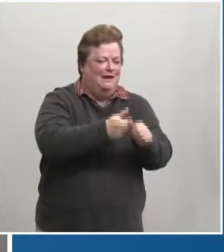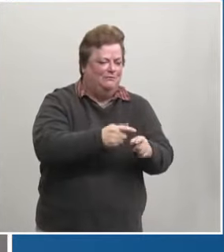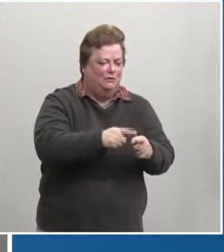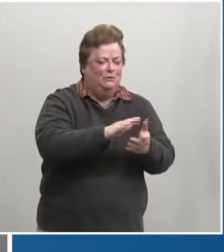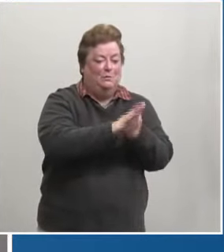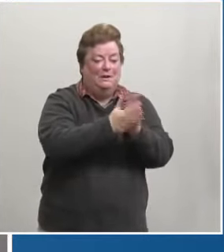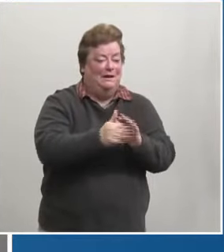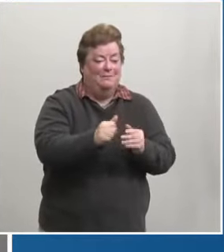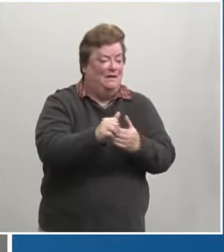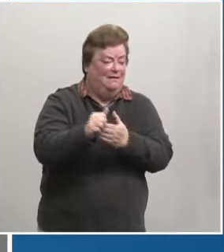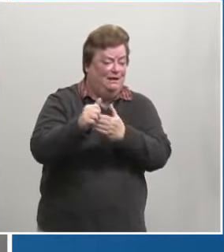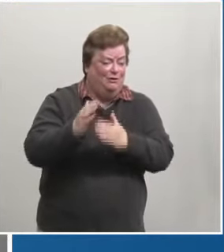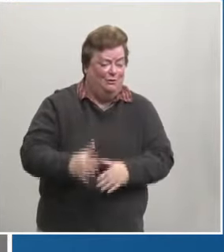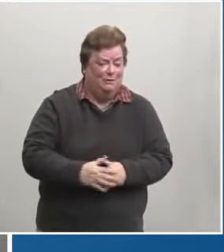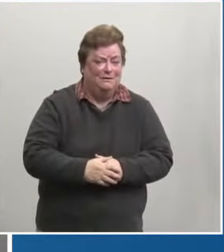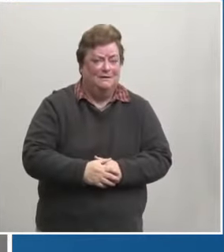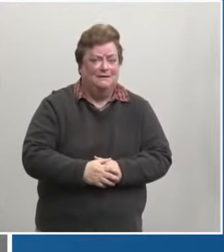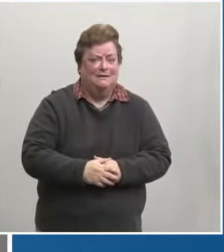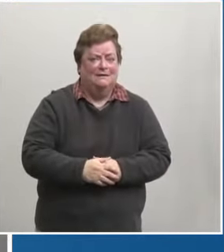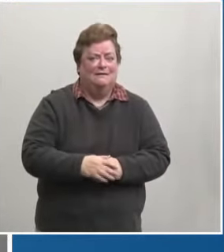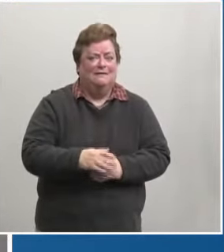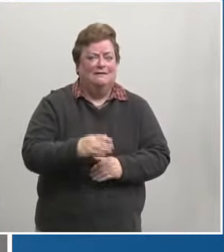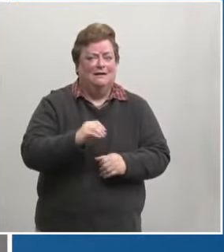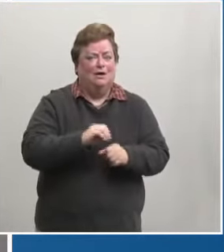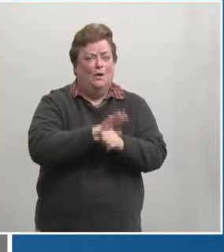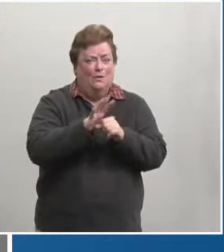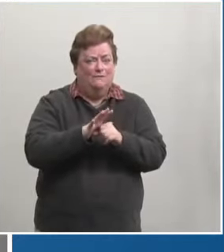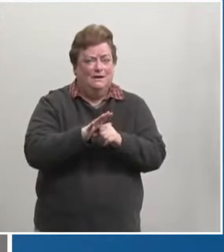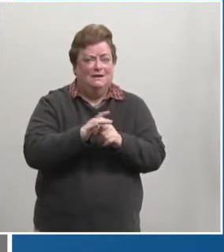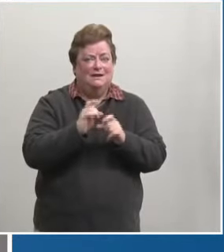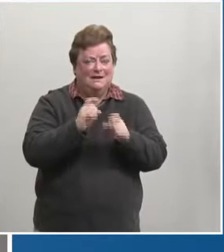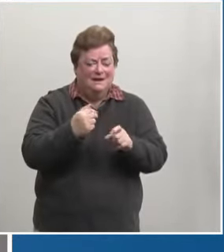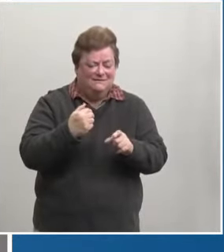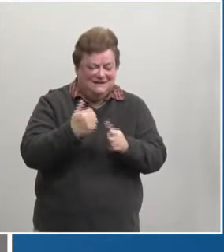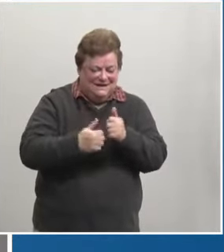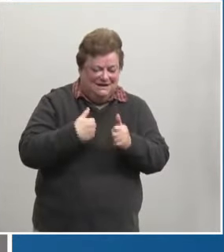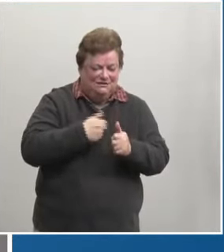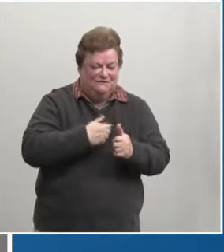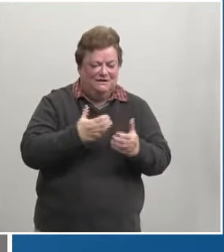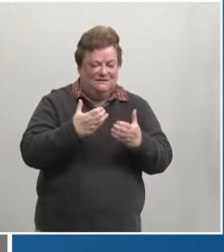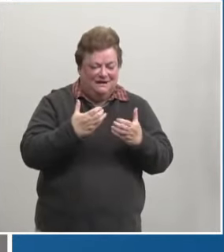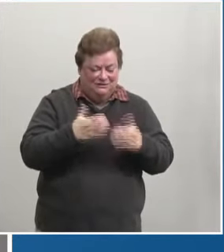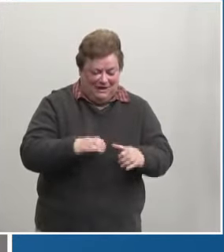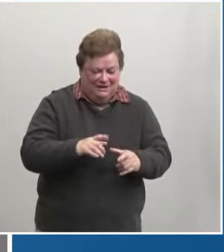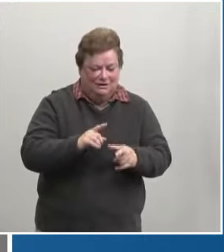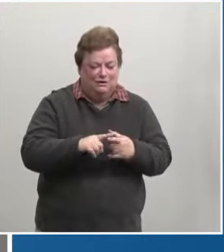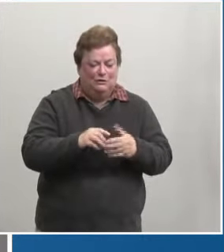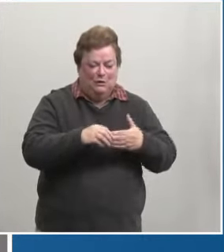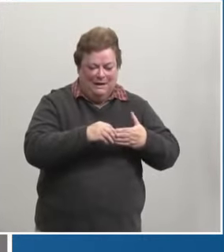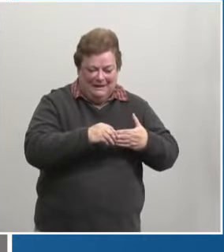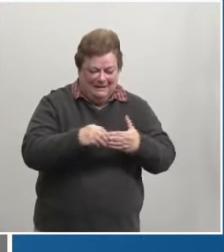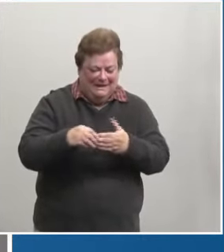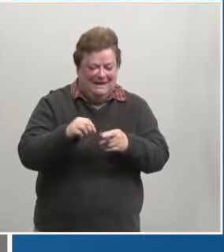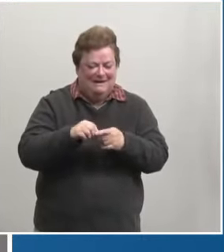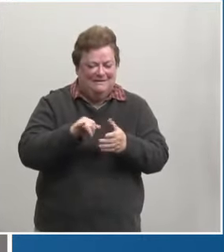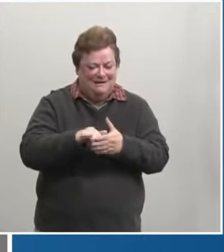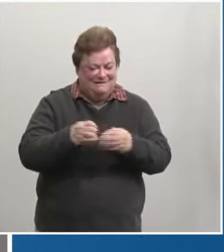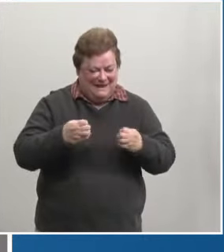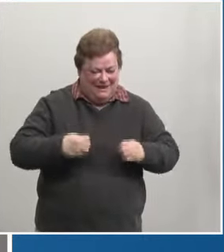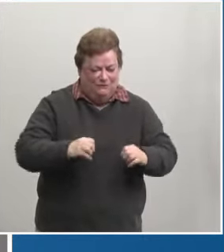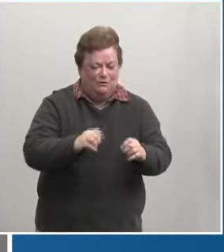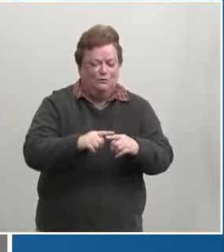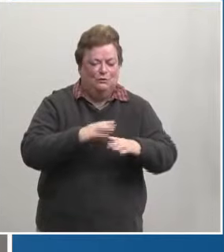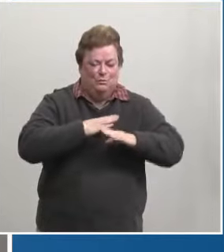this fight. The pandemic affords each of us a chance to lead in this monumental collective effort to protect lives and